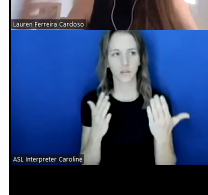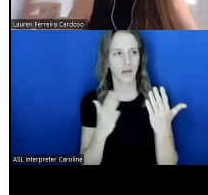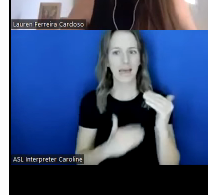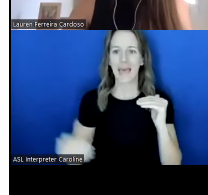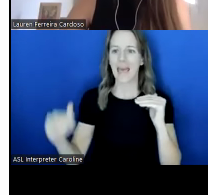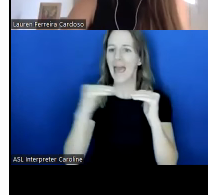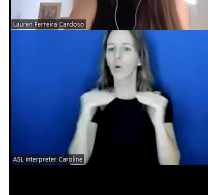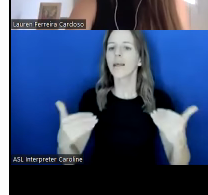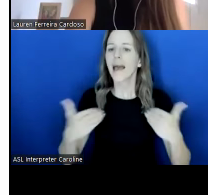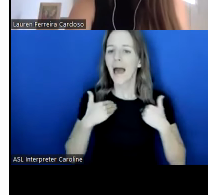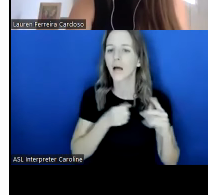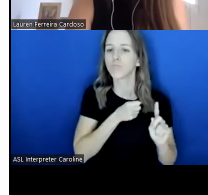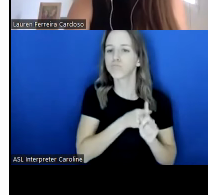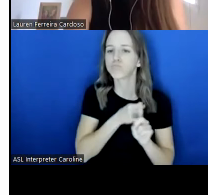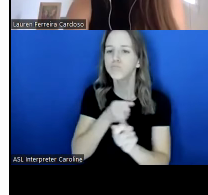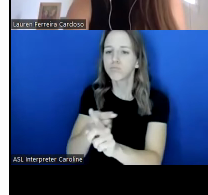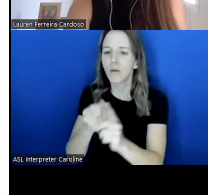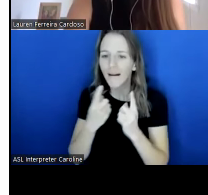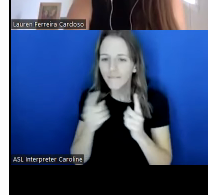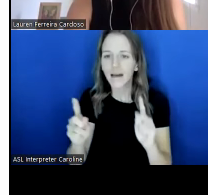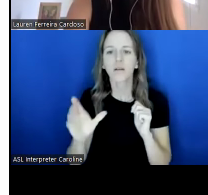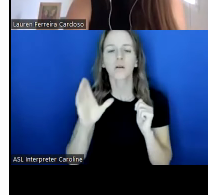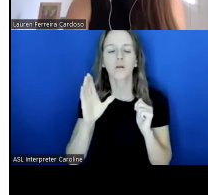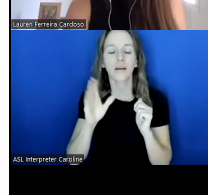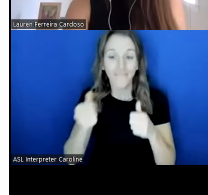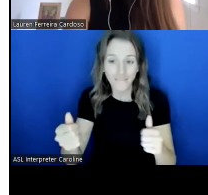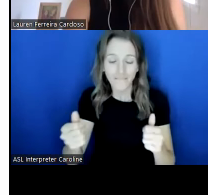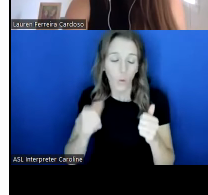effect in terms of how equity is going to be baked into other data systems.